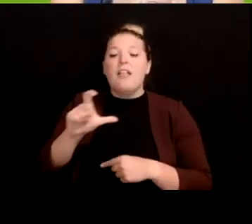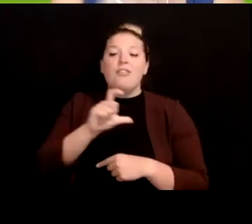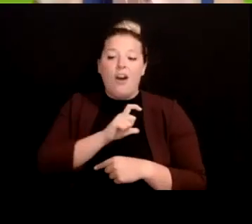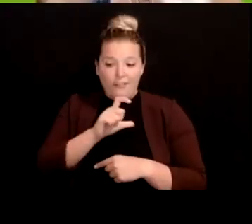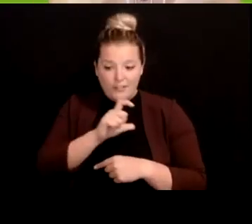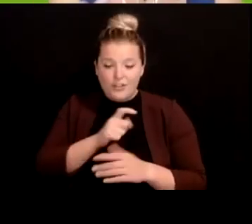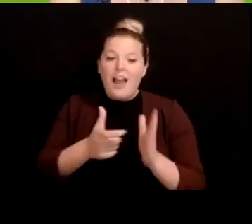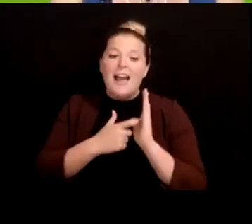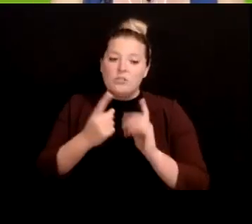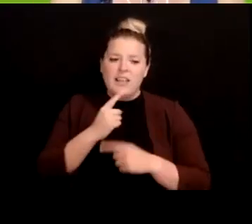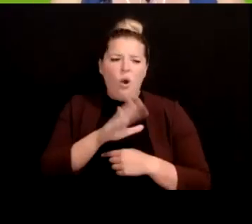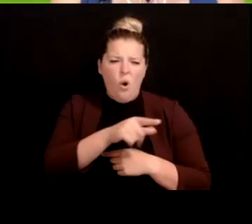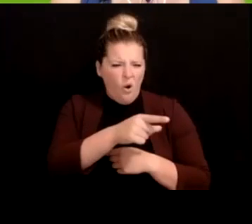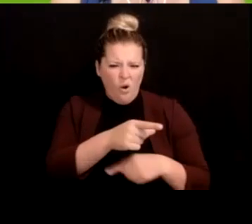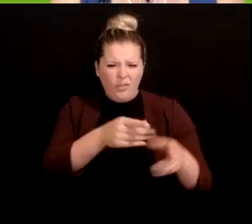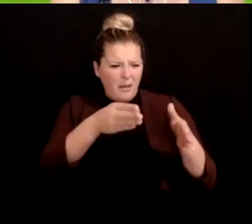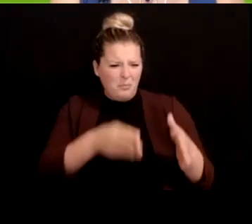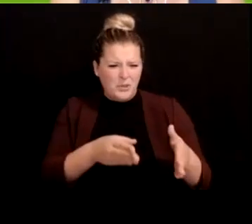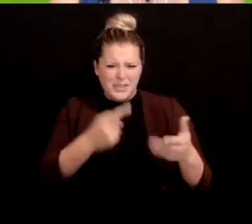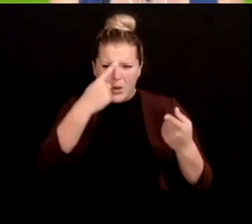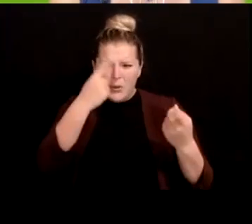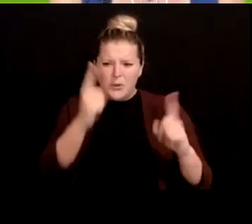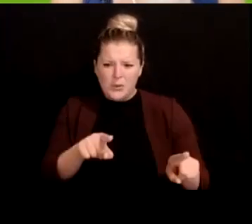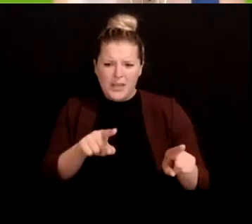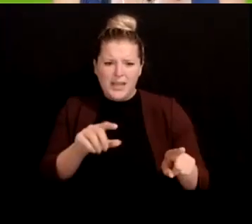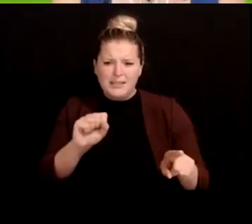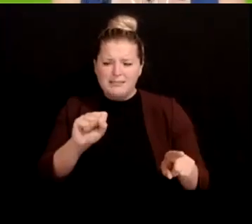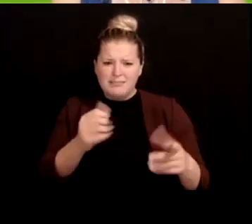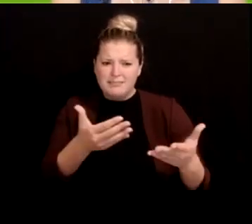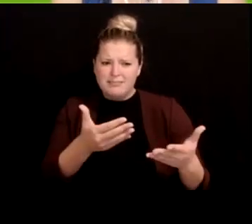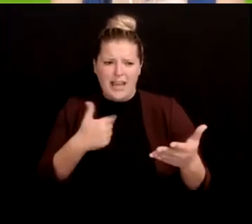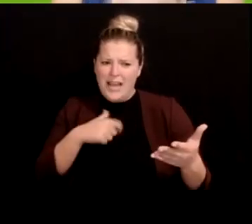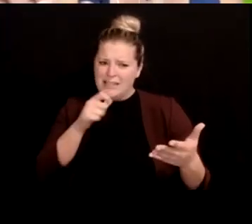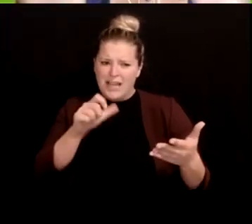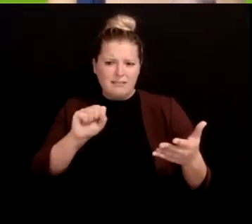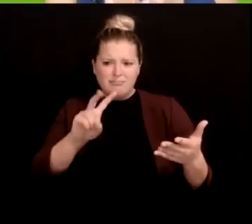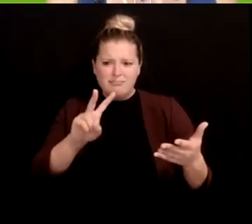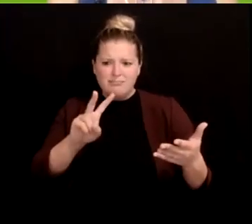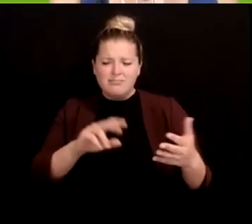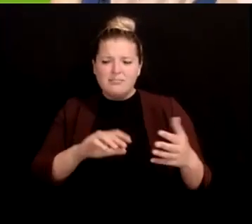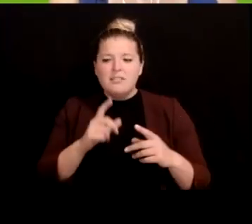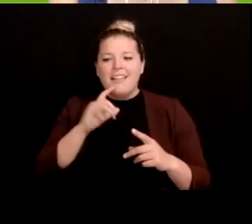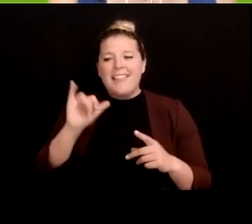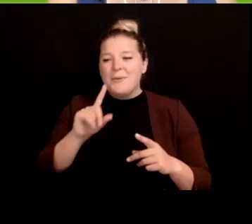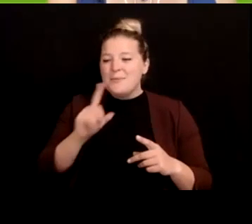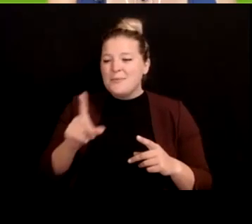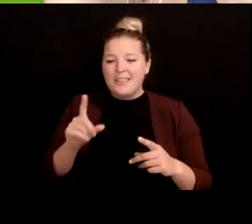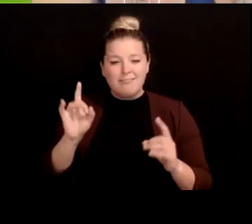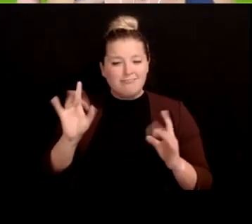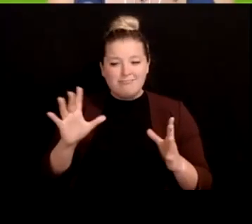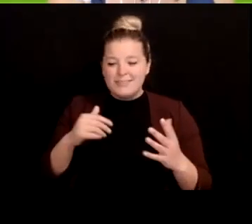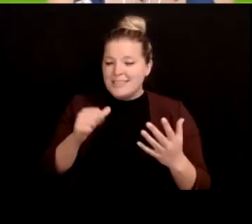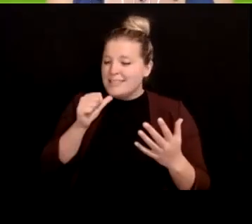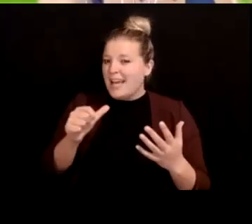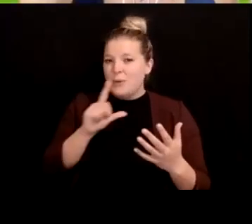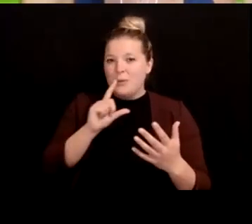consented. And that's the only point at which the consent defense is relevant. It's really a red herring. It doesn't actually deal with the issue, but what it